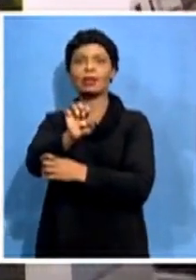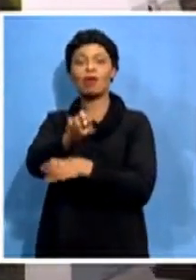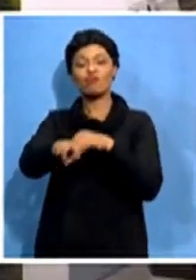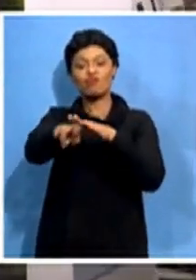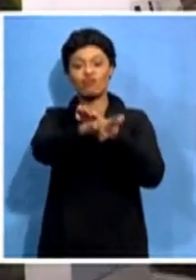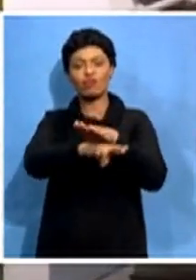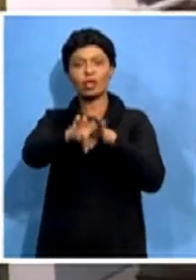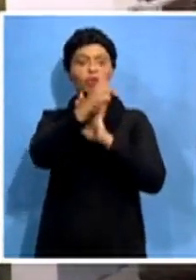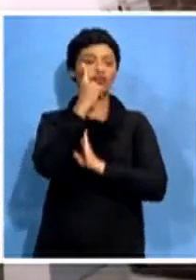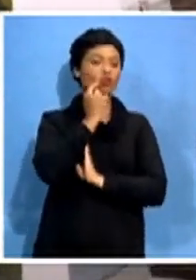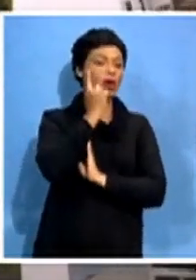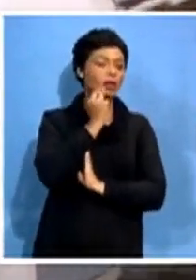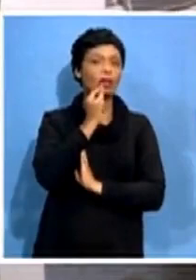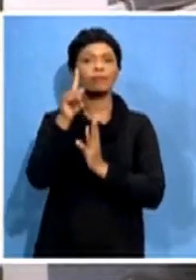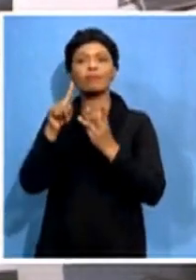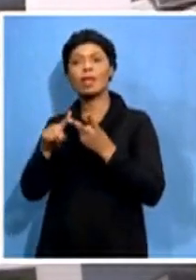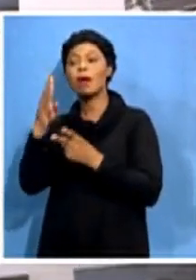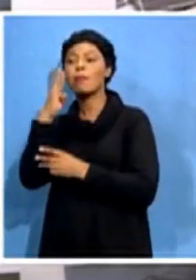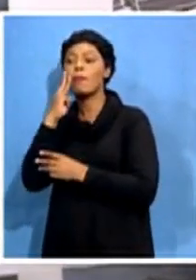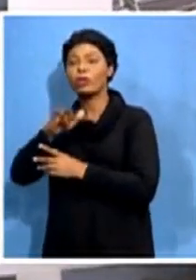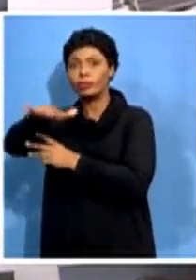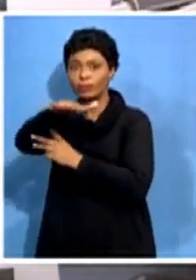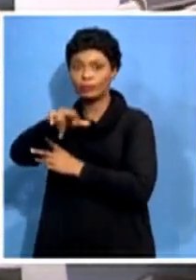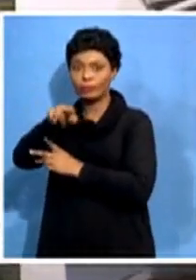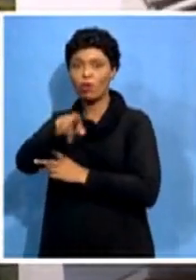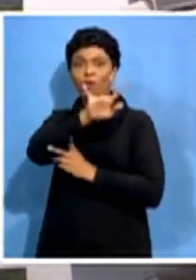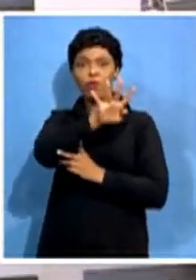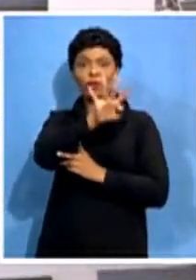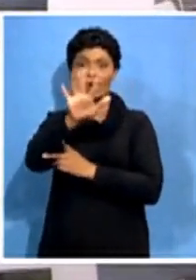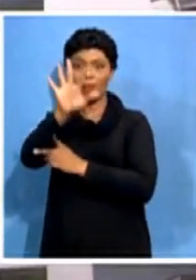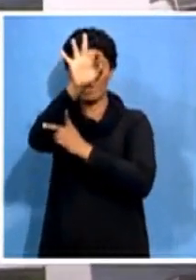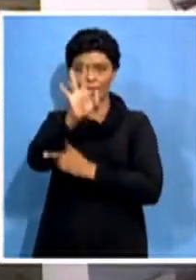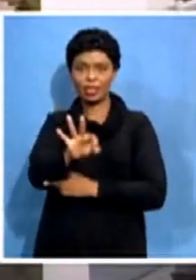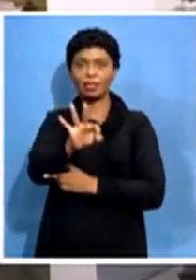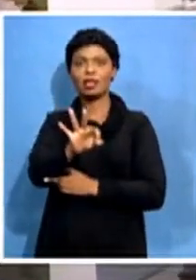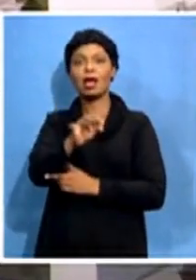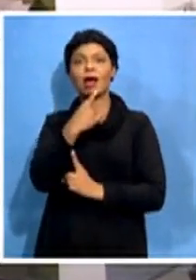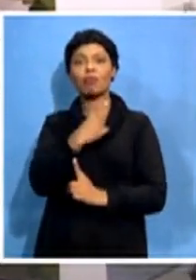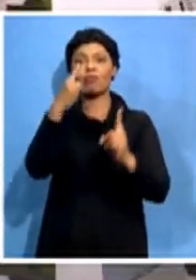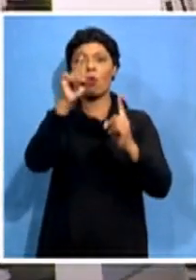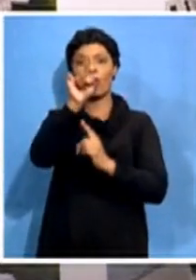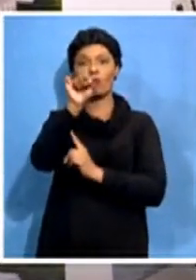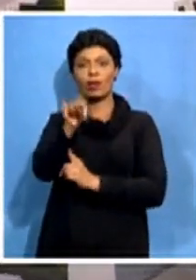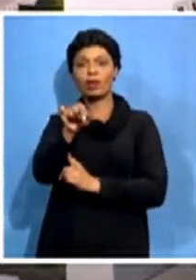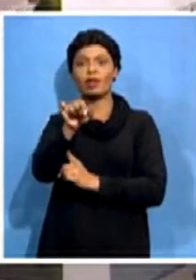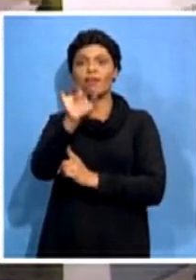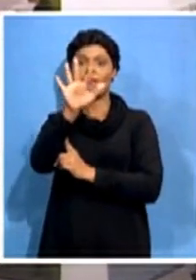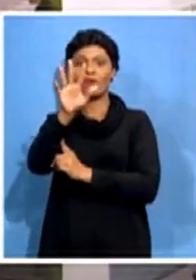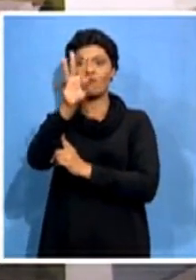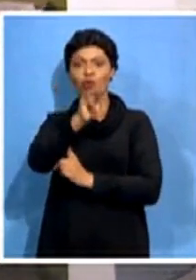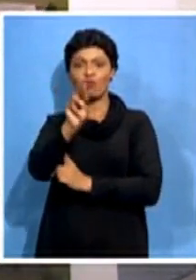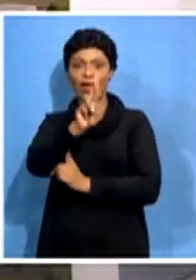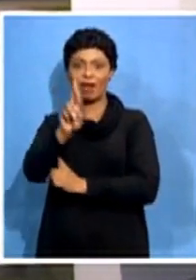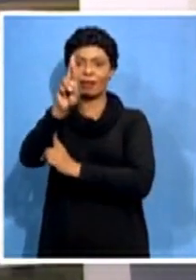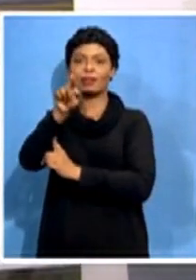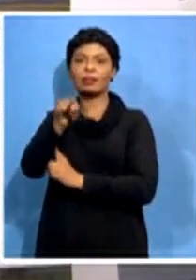that 45% amounts to no less than 1.5 billion rands that will be retained in the local economy of Tshwane,